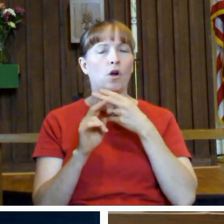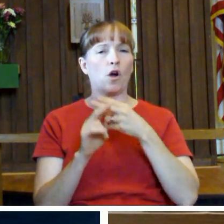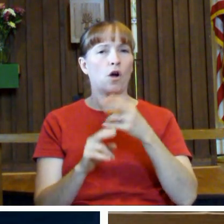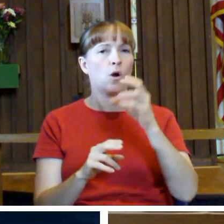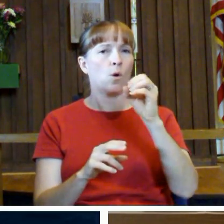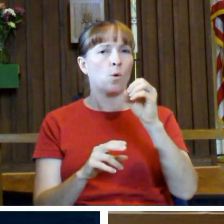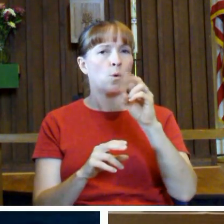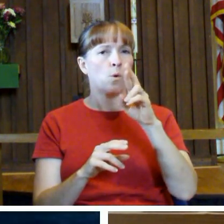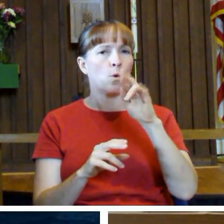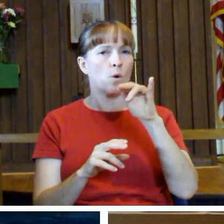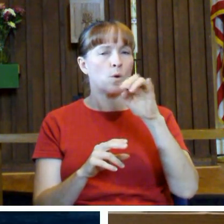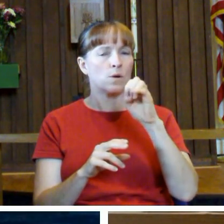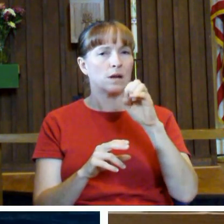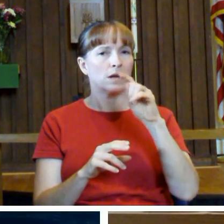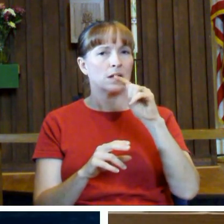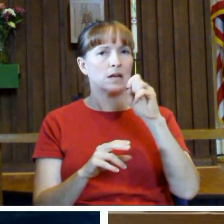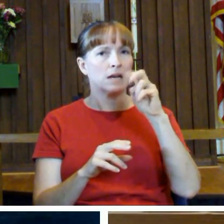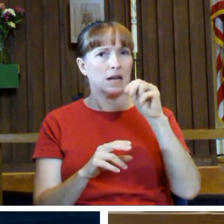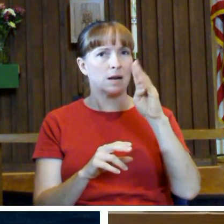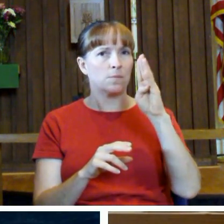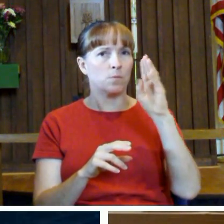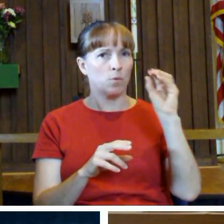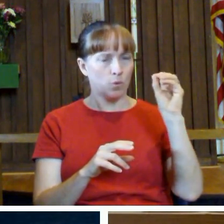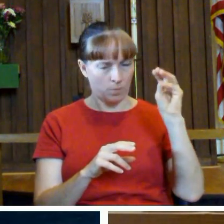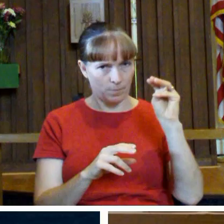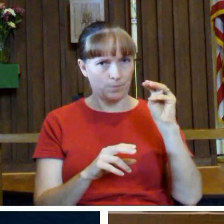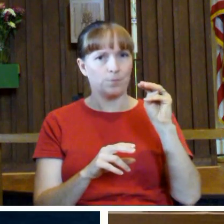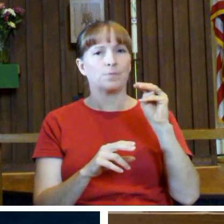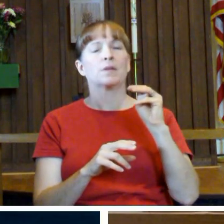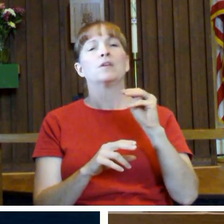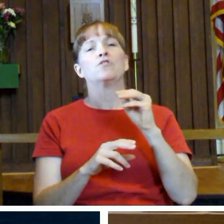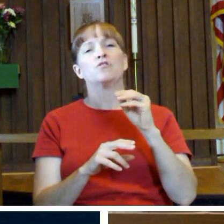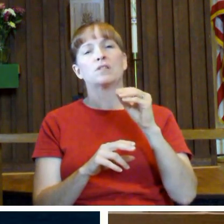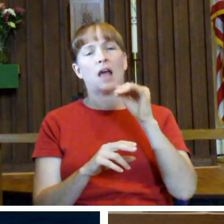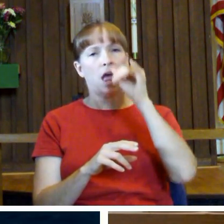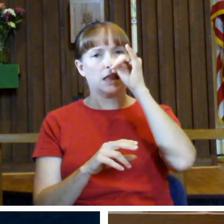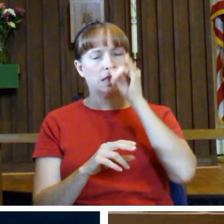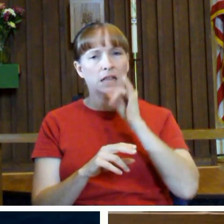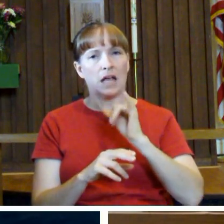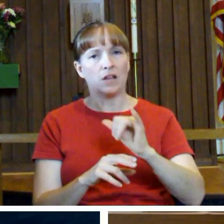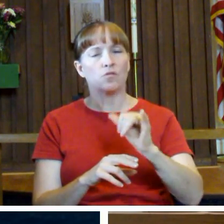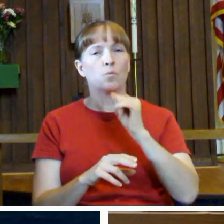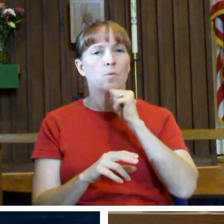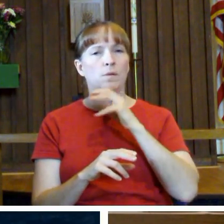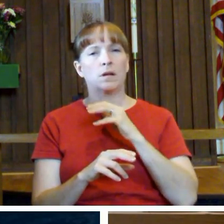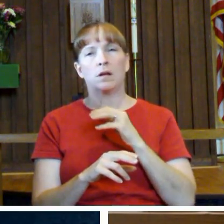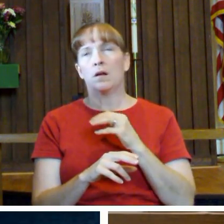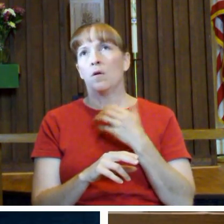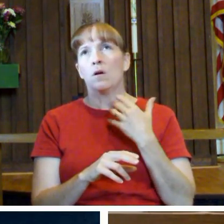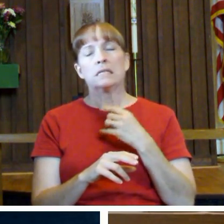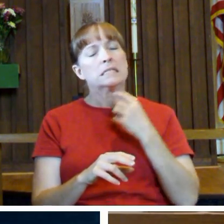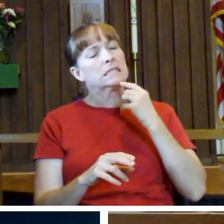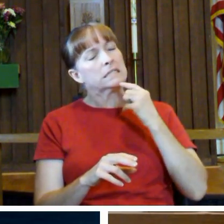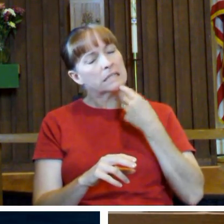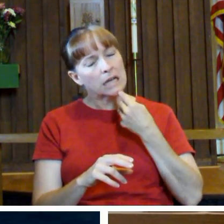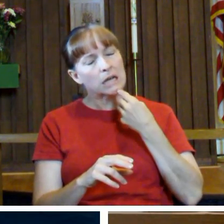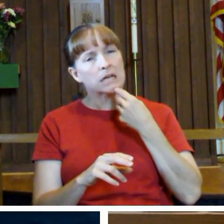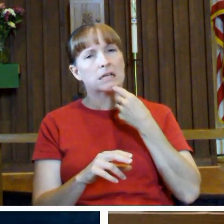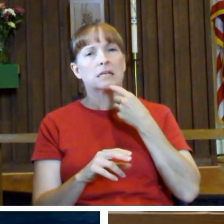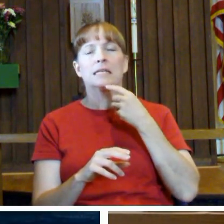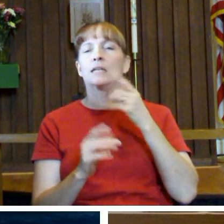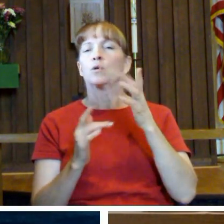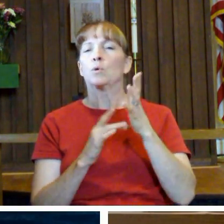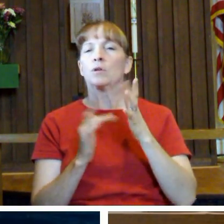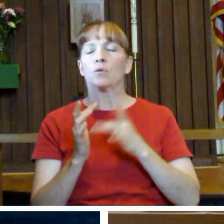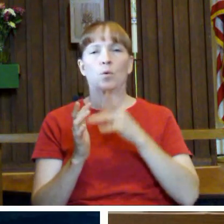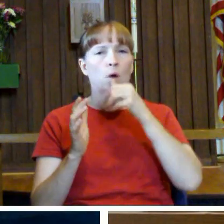of you heard of Cori ten Boom? She's Dutch, and she's a Christian, devout Christian who hid the Jews during World War